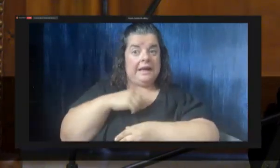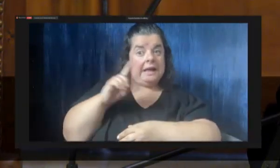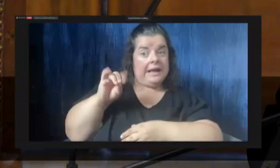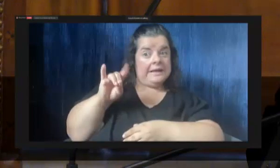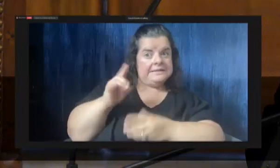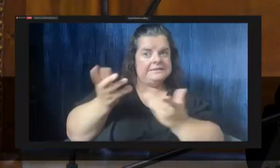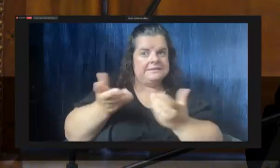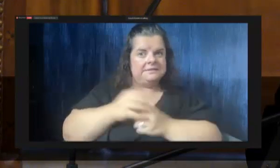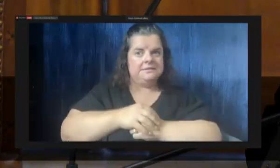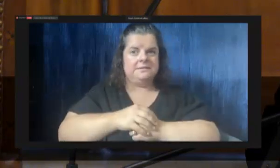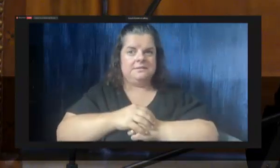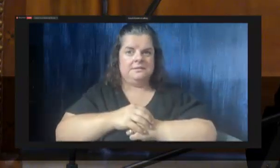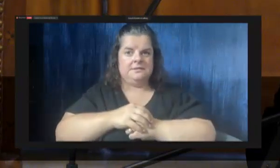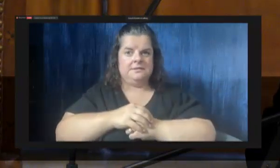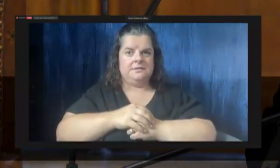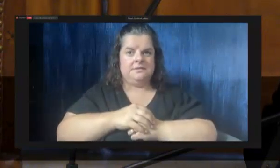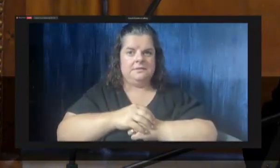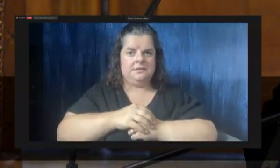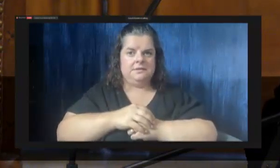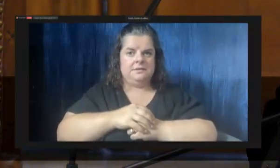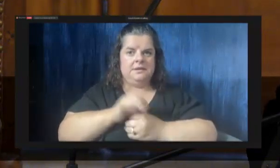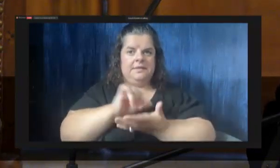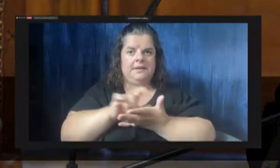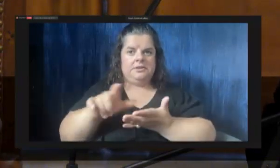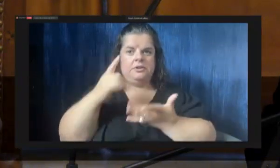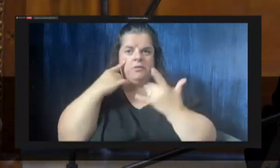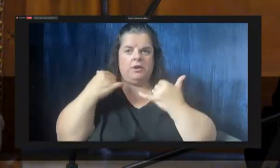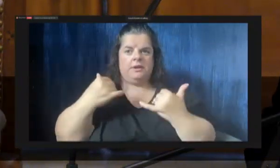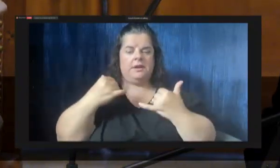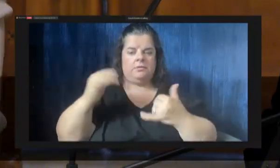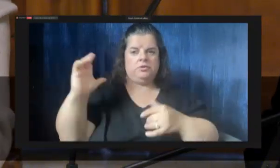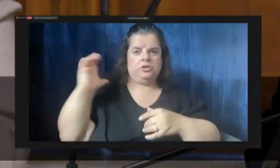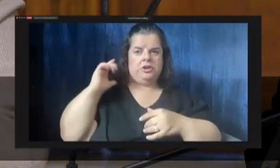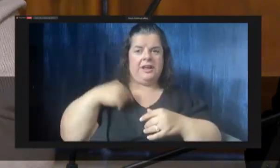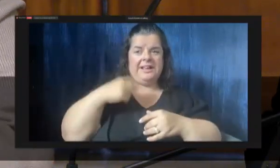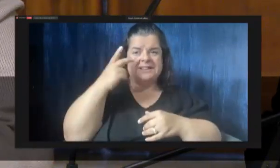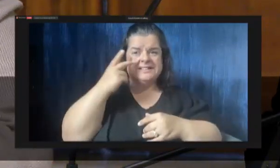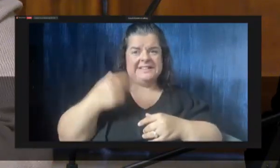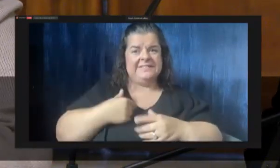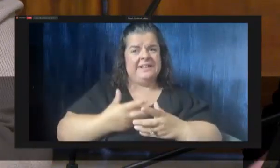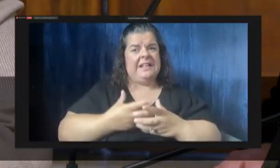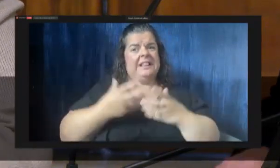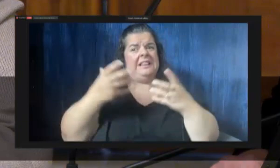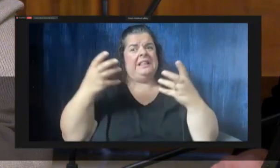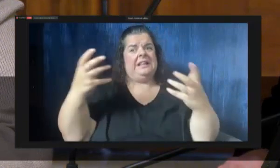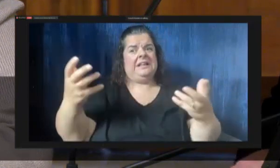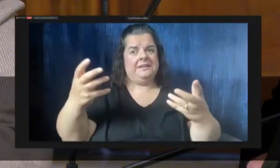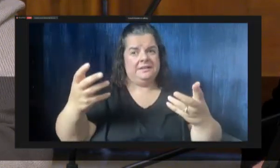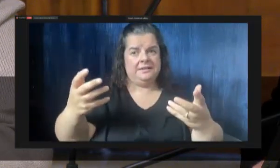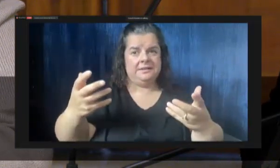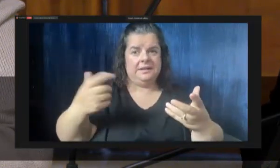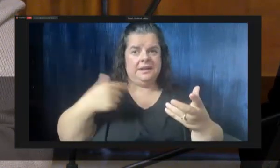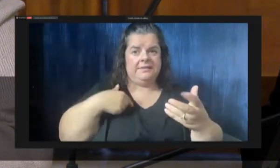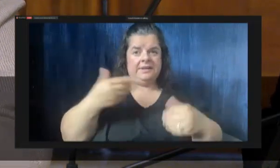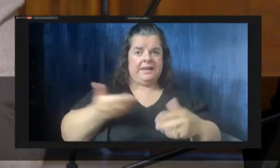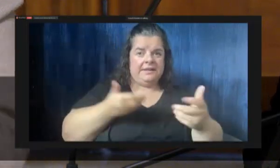So that's all I'm going to have right now, Mr. Chair. And I do see that we have, why don't I ask our guest who's been eager to kind of chime in on one of those issues.